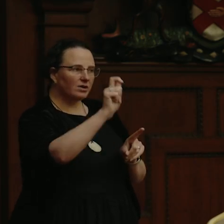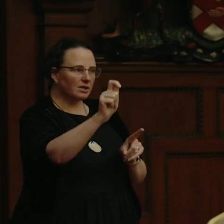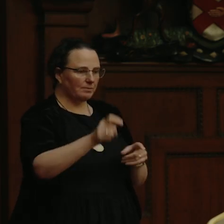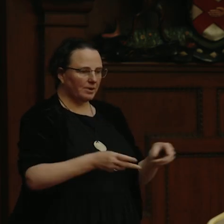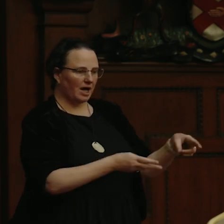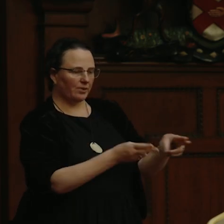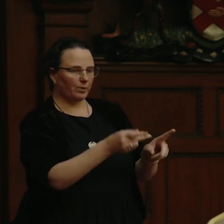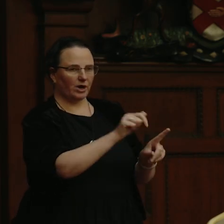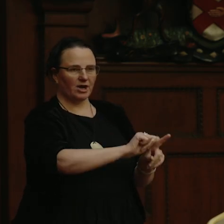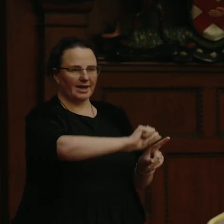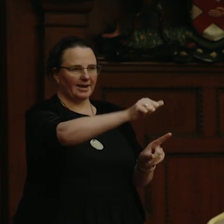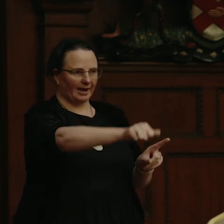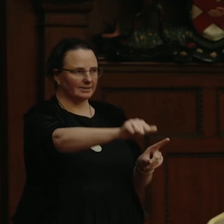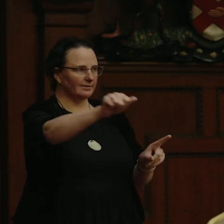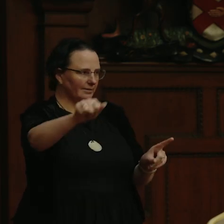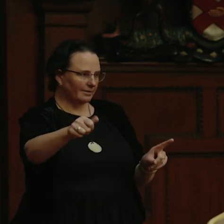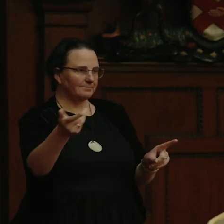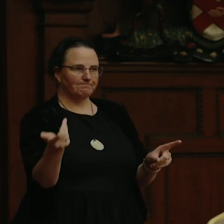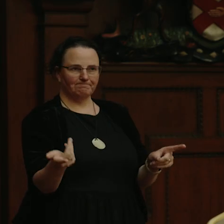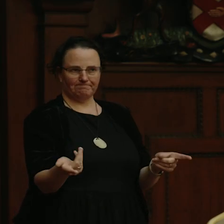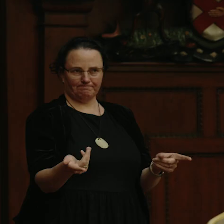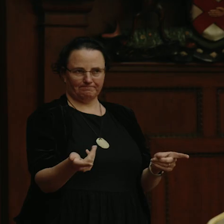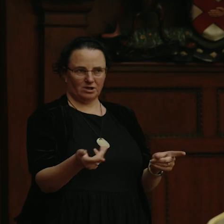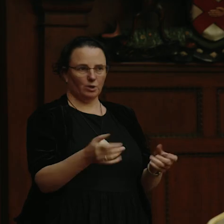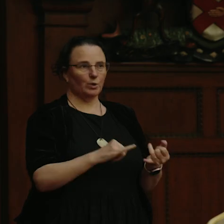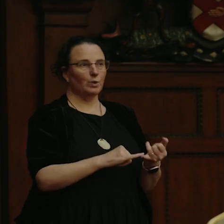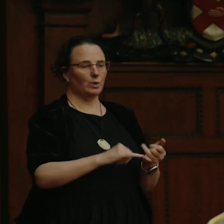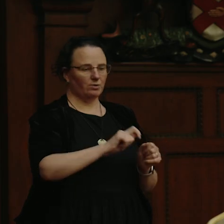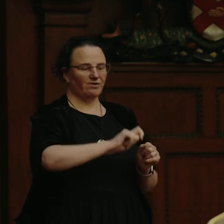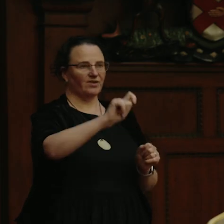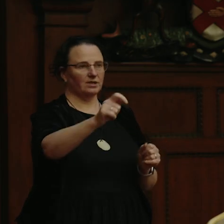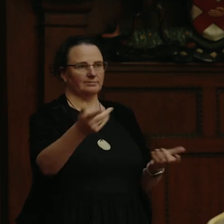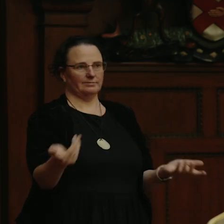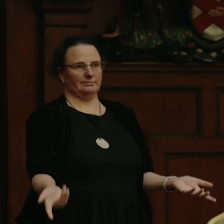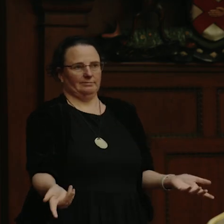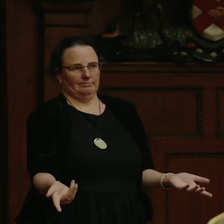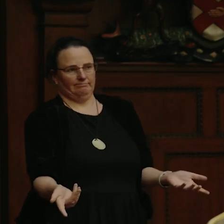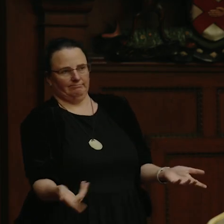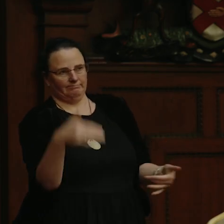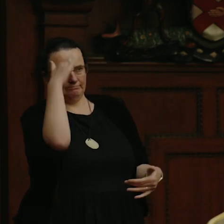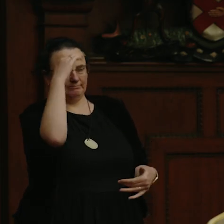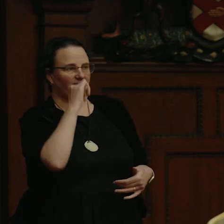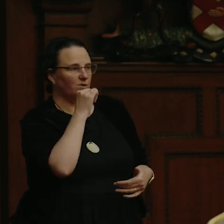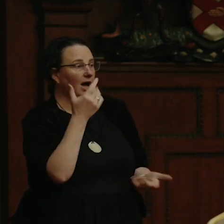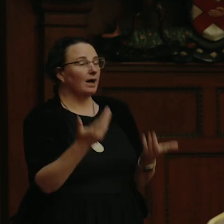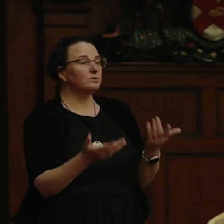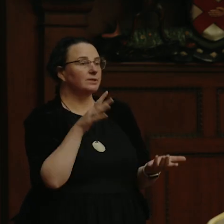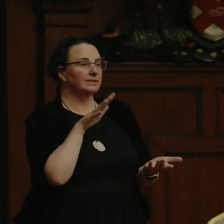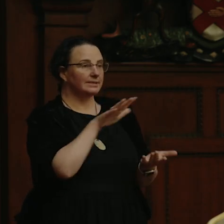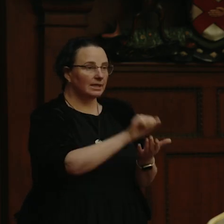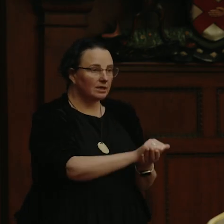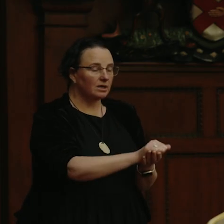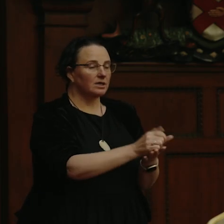like many of you have experienced, there isn't one. How do we get you your diagnosis? How do we funnel you